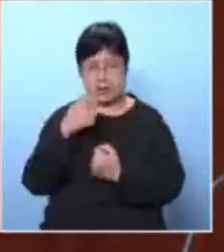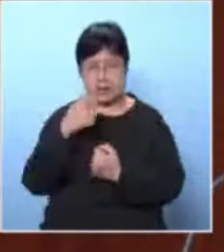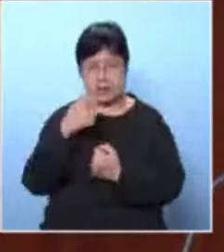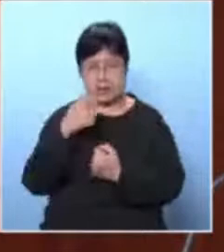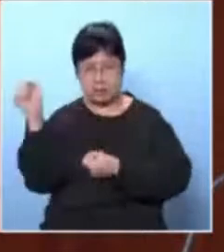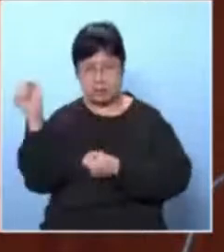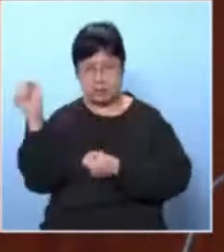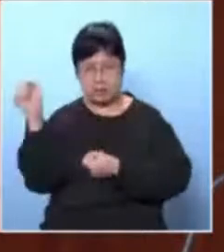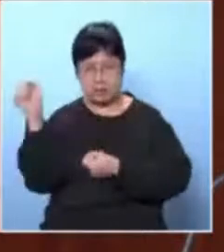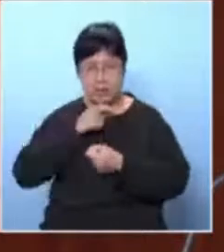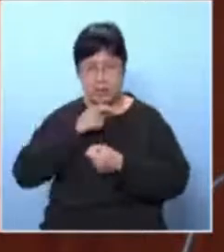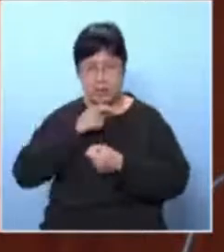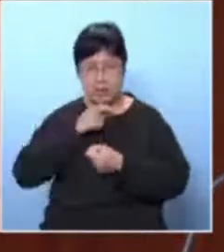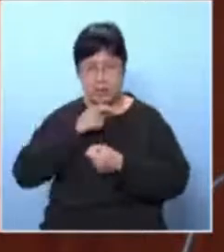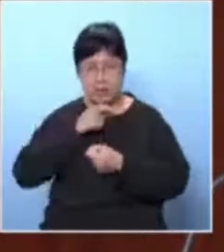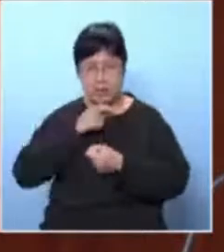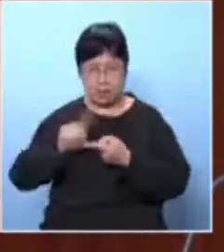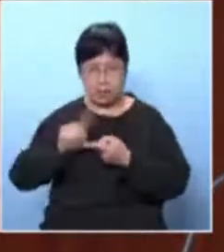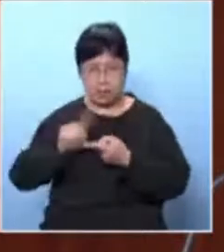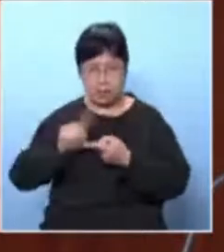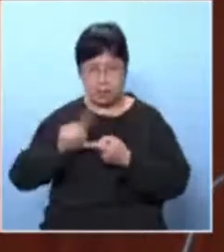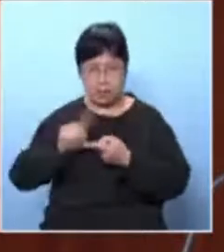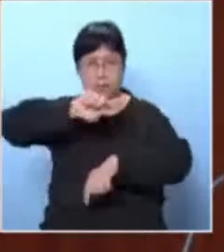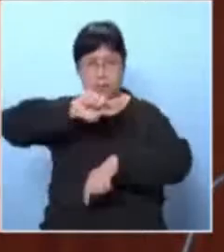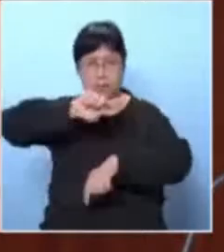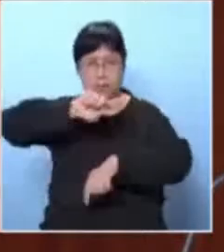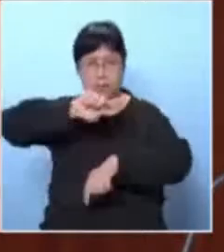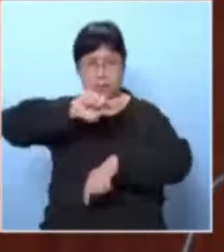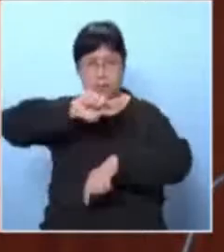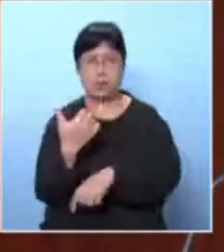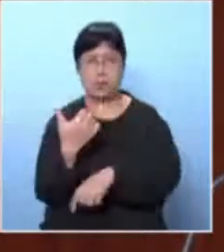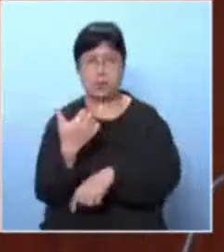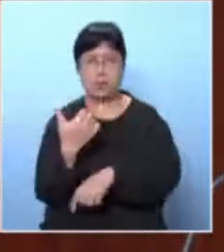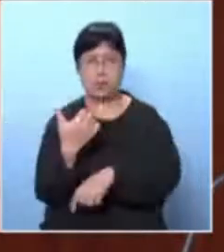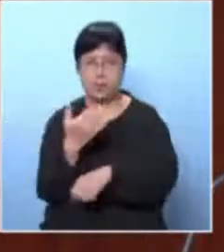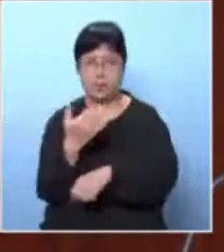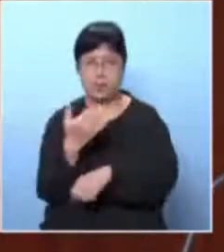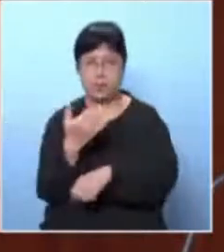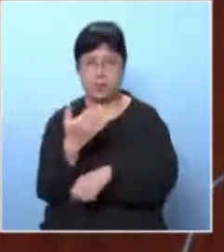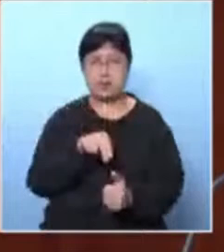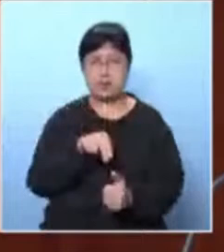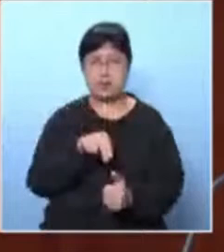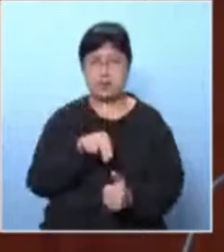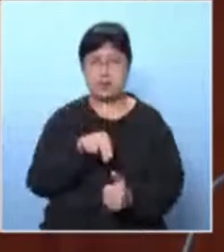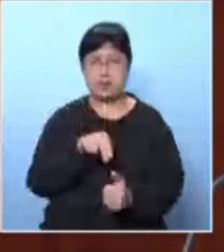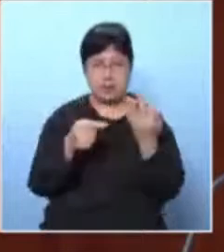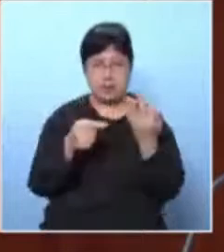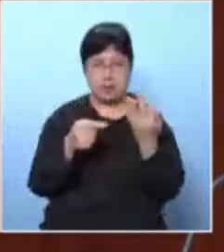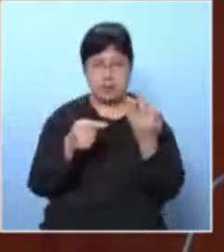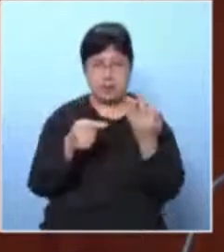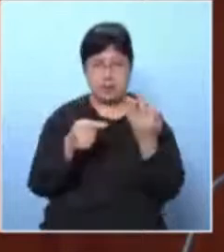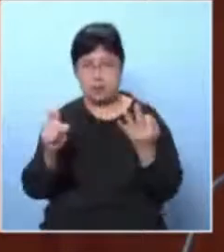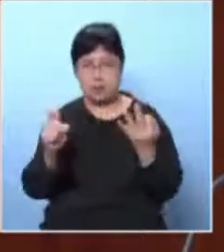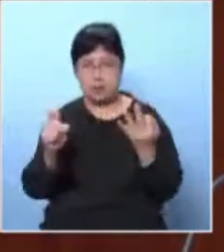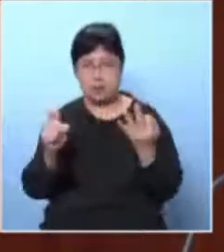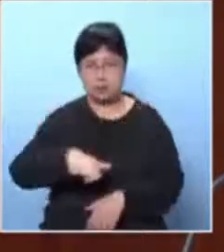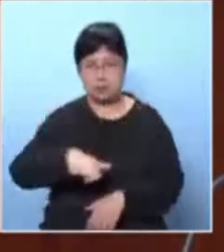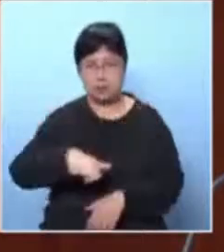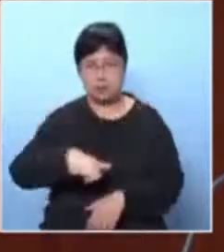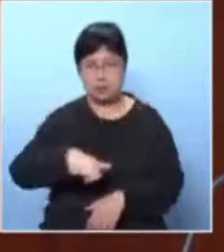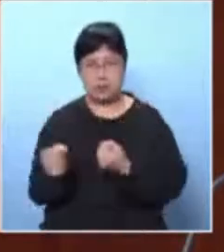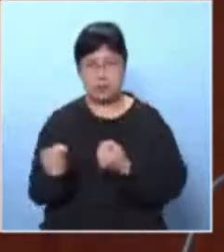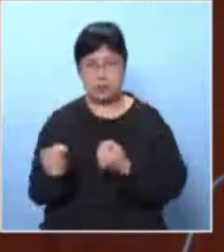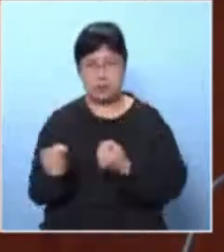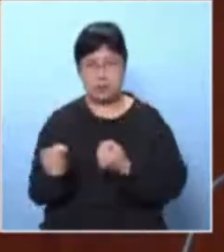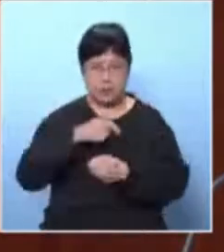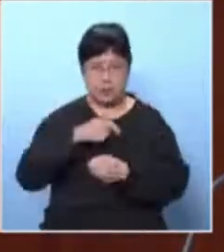hour. For carers of children aged 3 to 9, the rate will be increased by 60% to $40